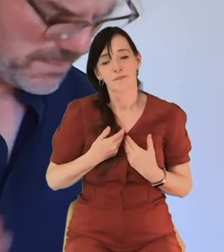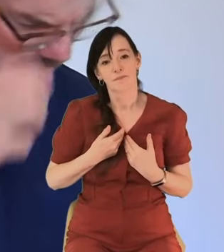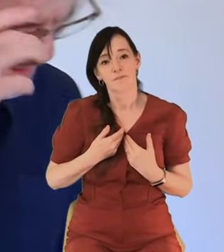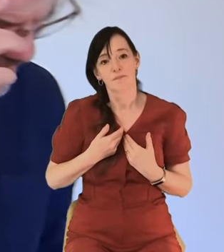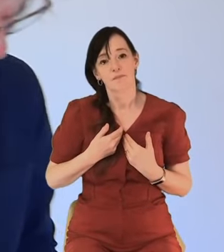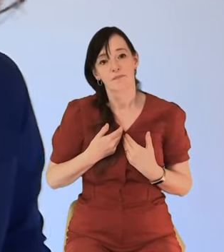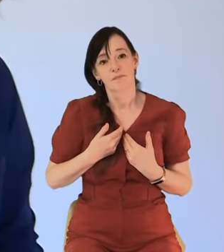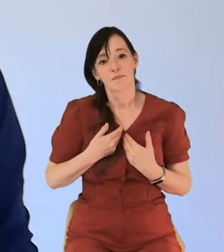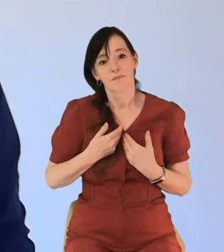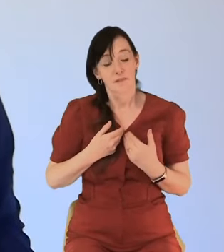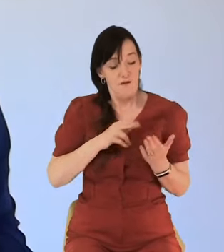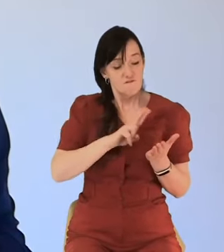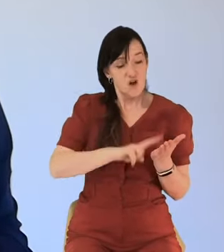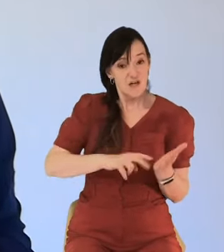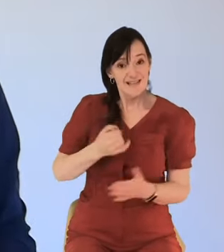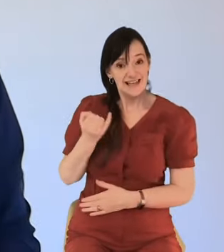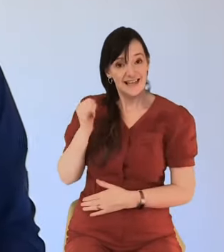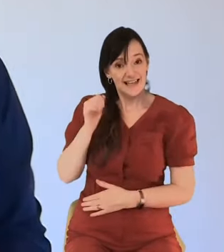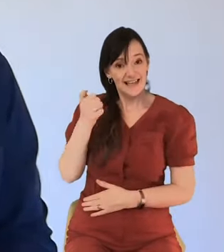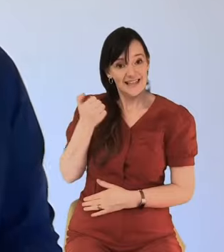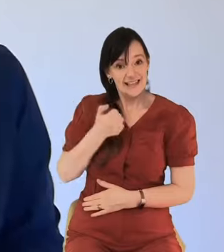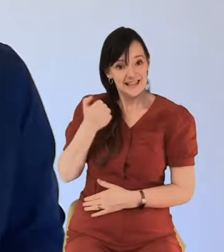See what Paul says in verse 16.